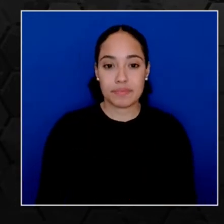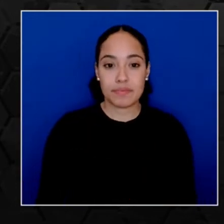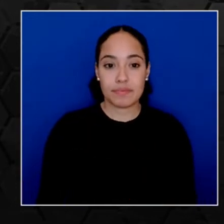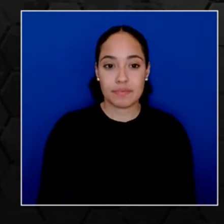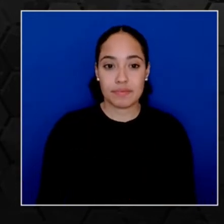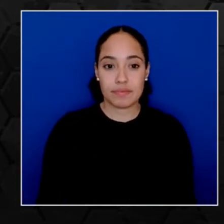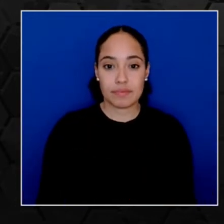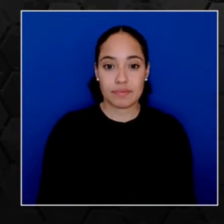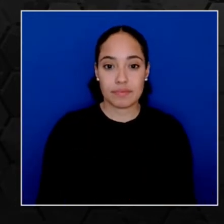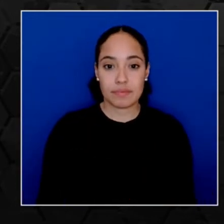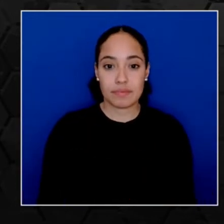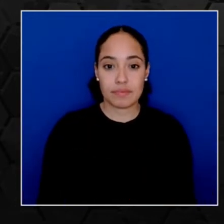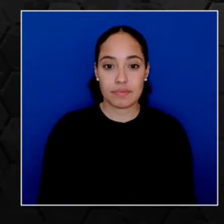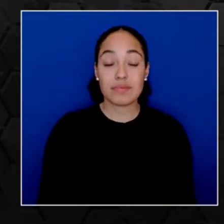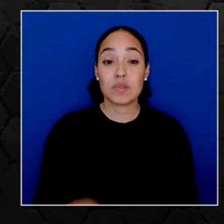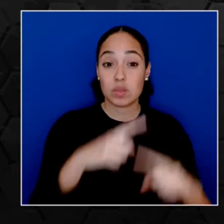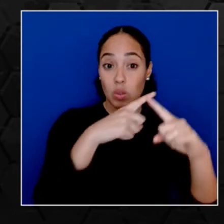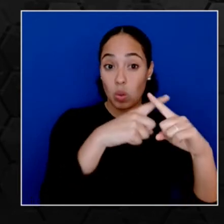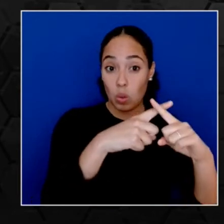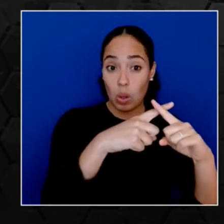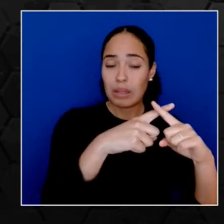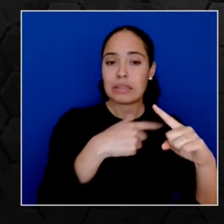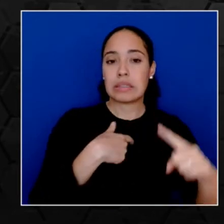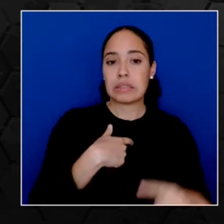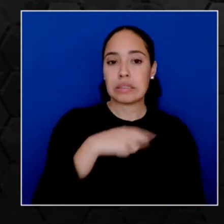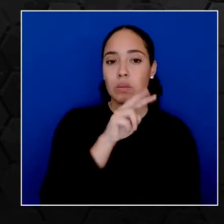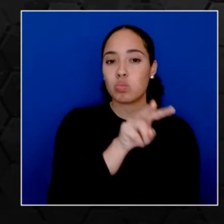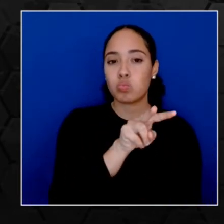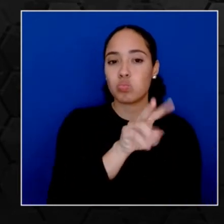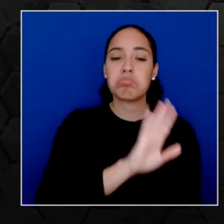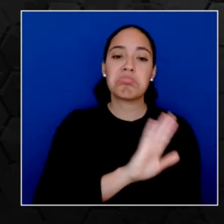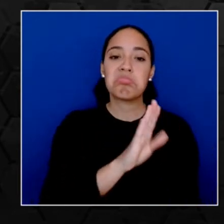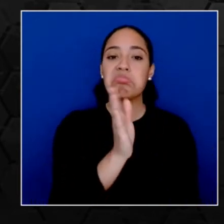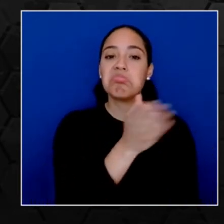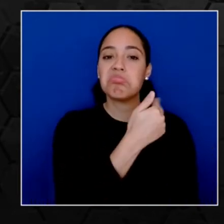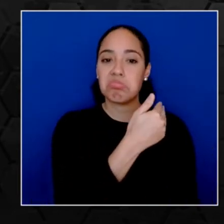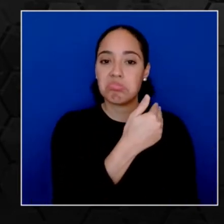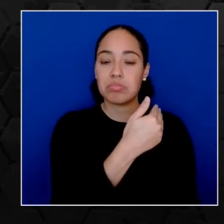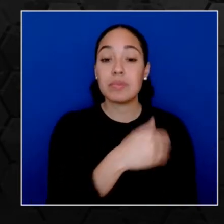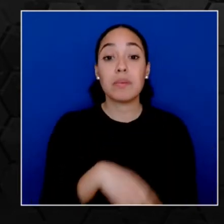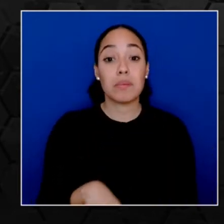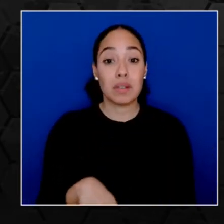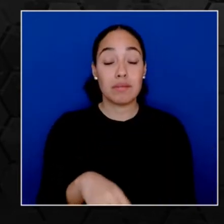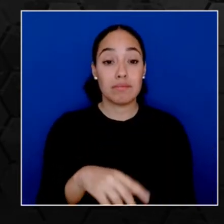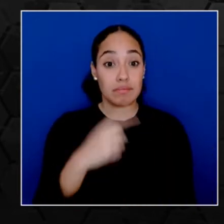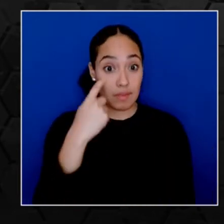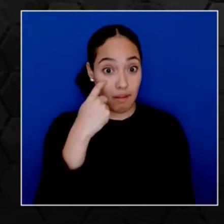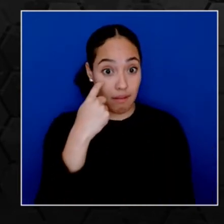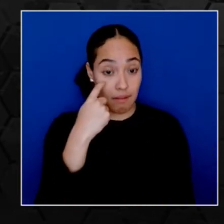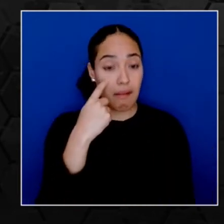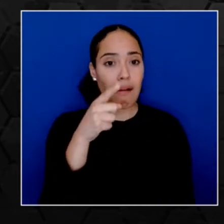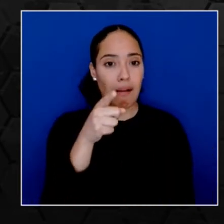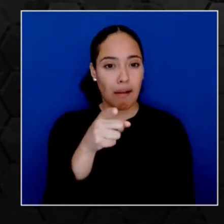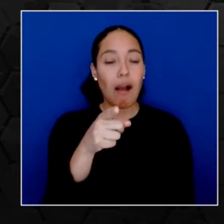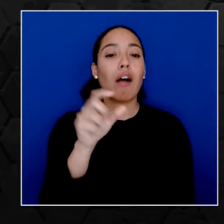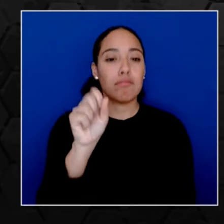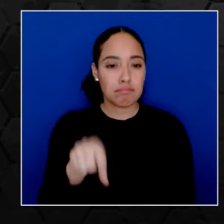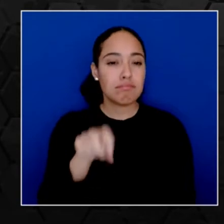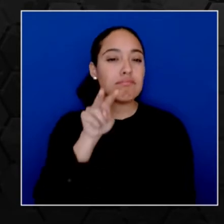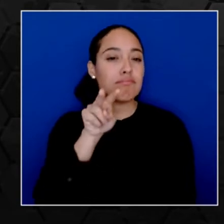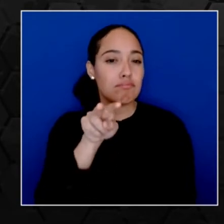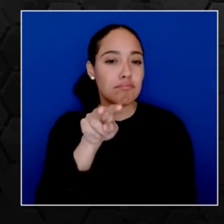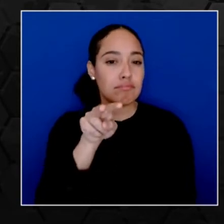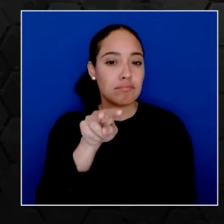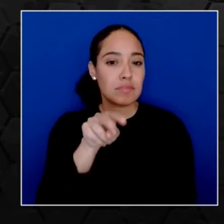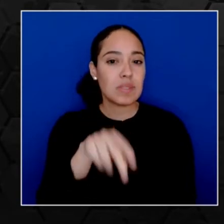out like already. So based on that, we only have some movies. But after like afterwards, like we don't want to recommend each and every movie to that